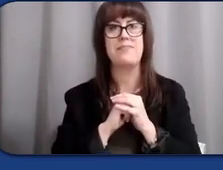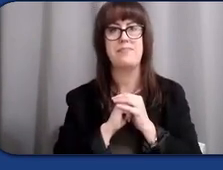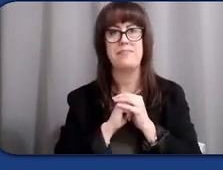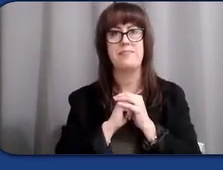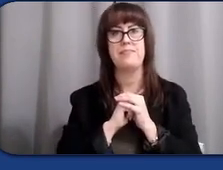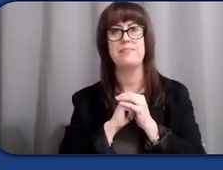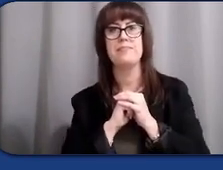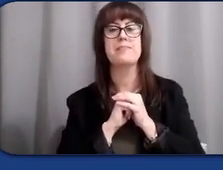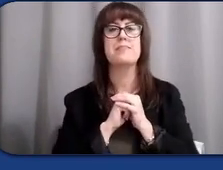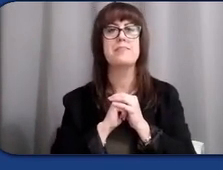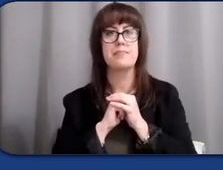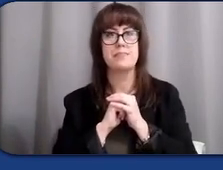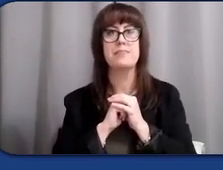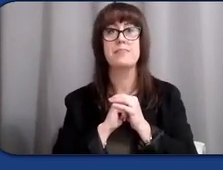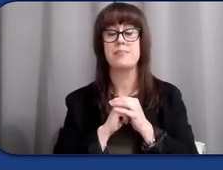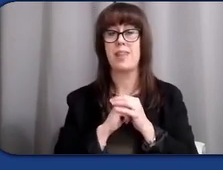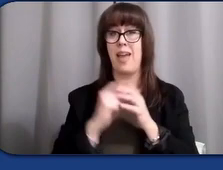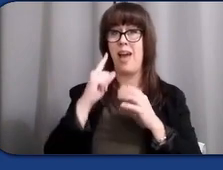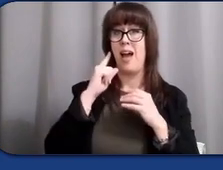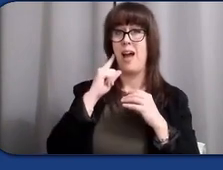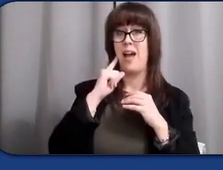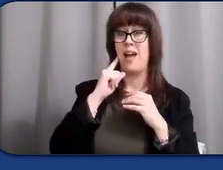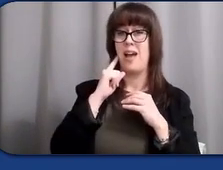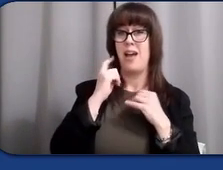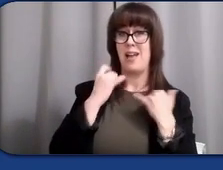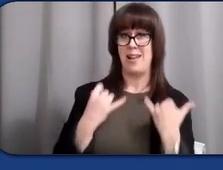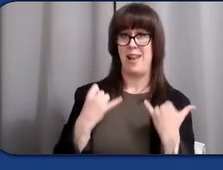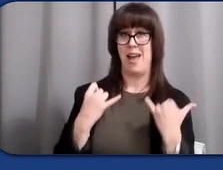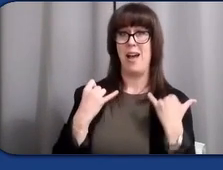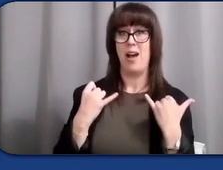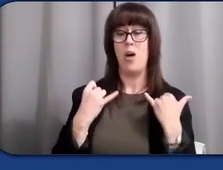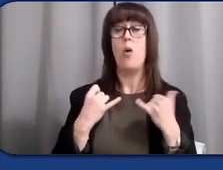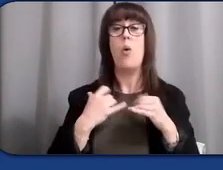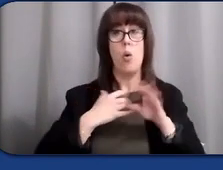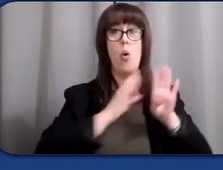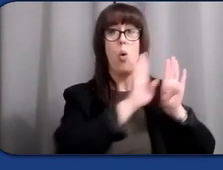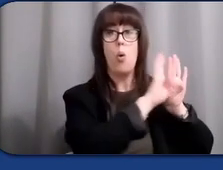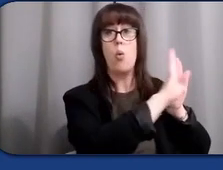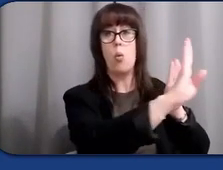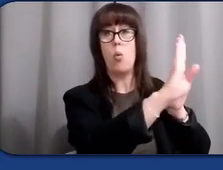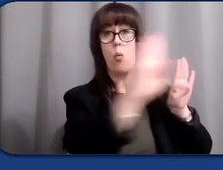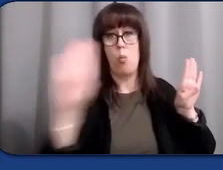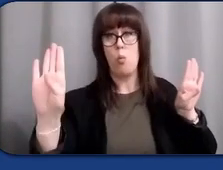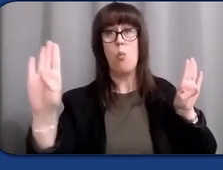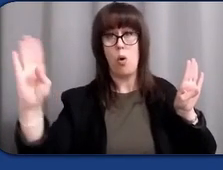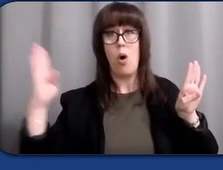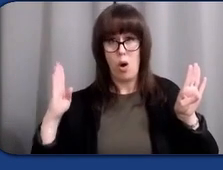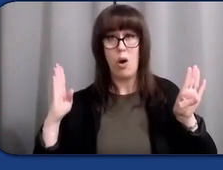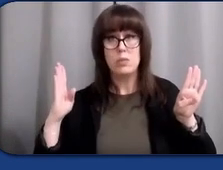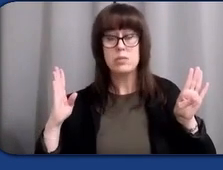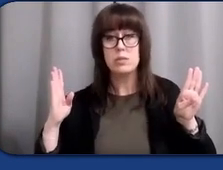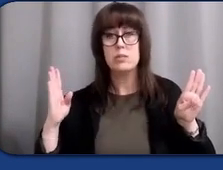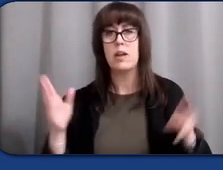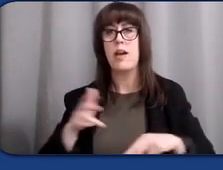I believe the walls have been built and the kids can sit in there and